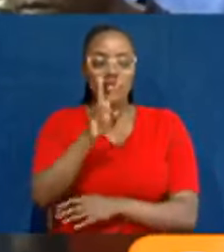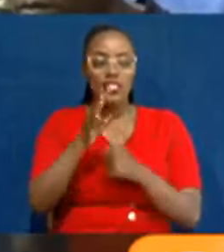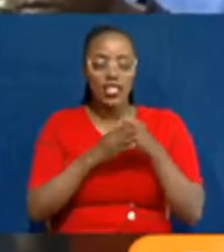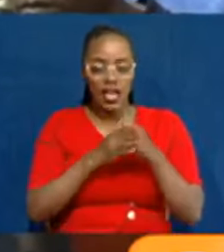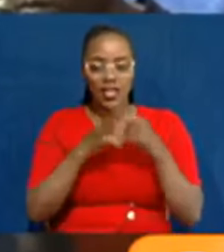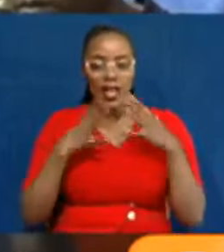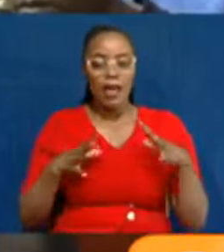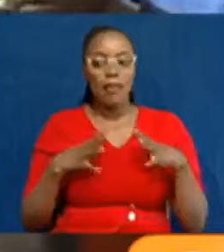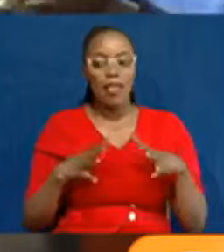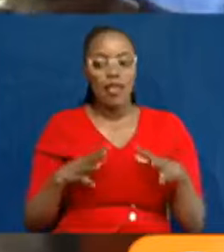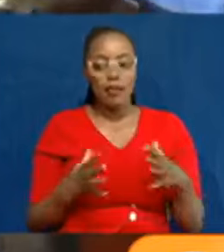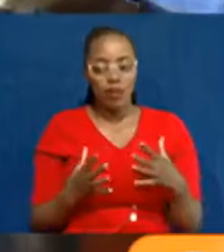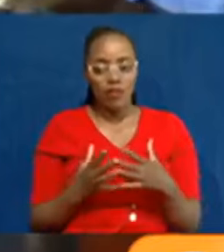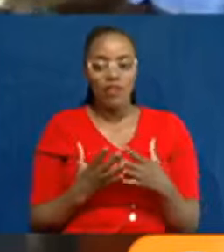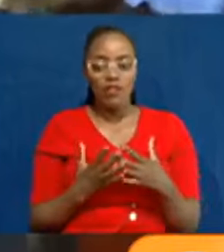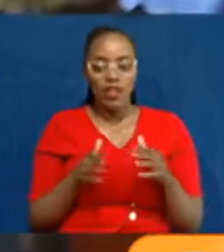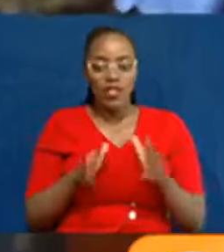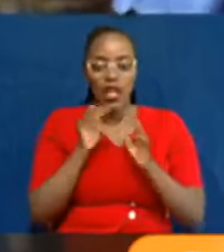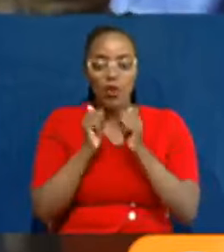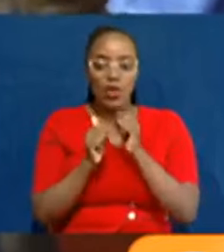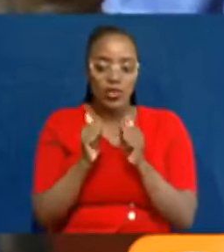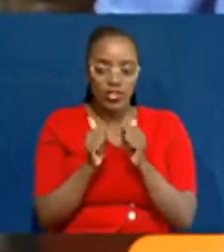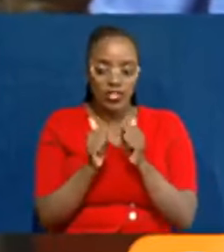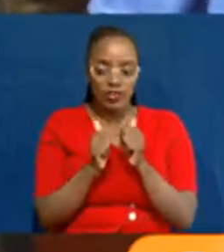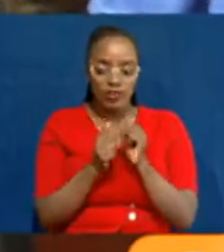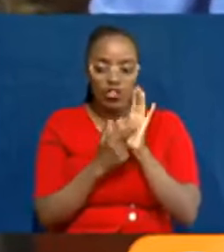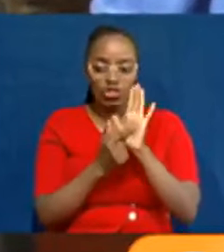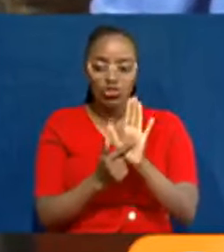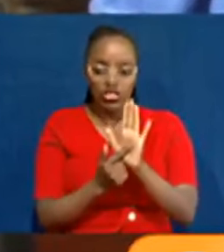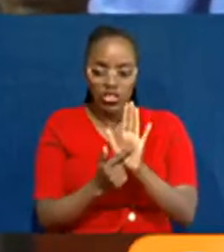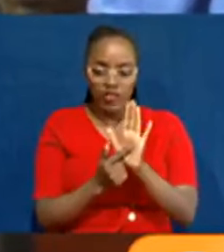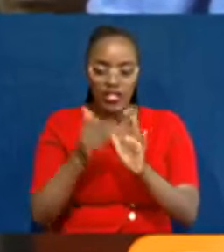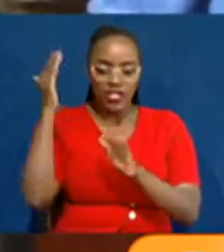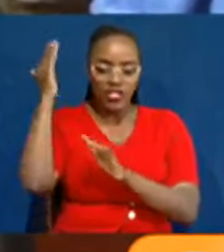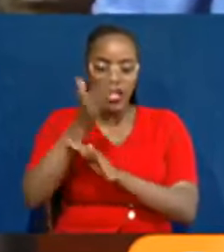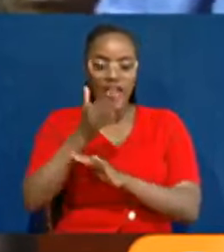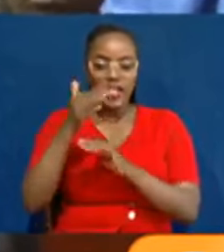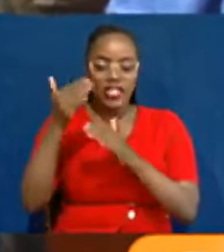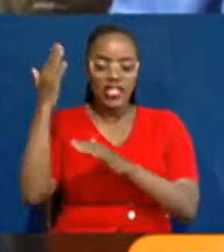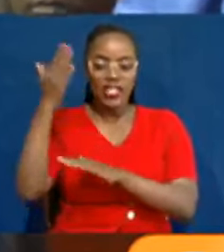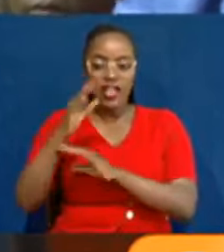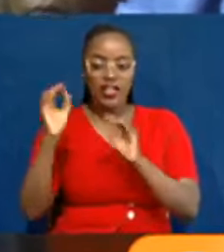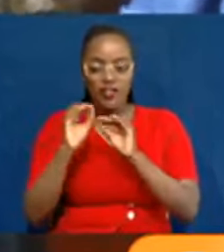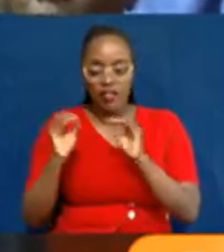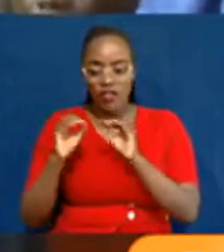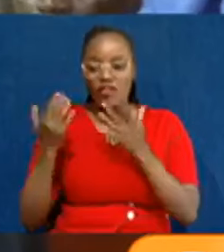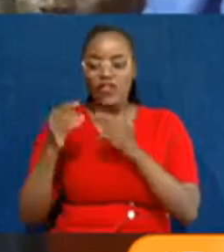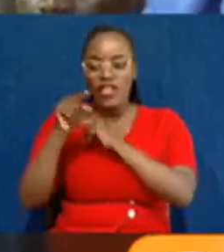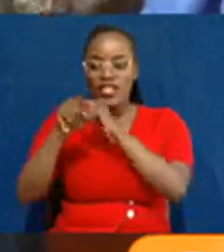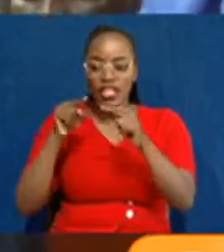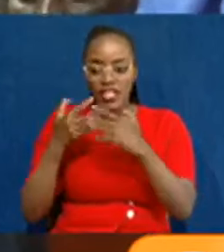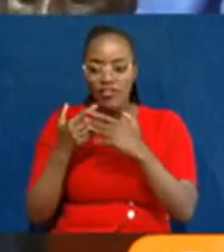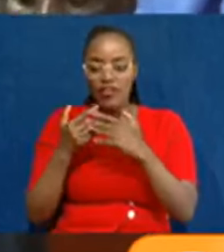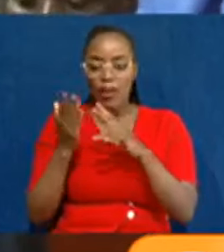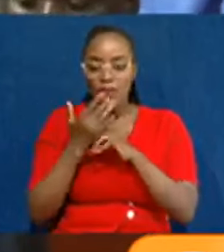lives, in a manner that depicted direct and indirect suicide pacts